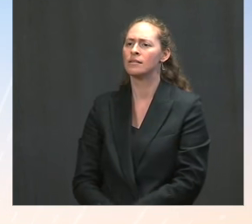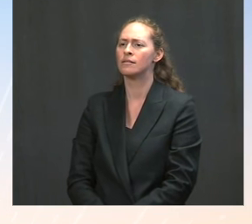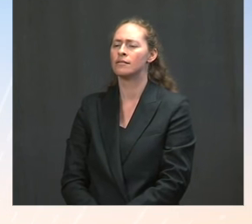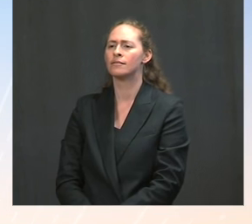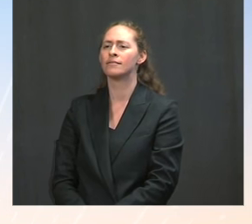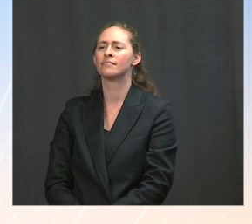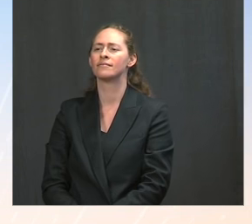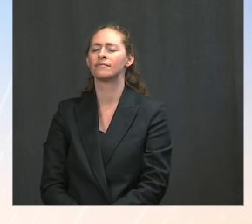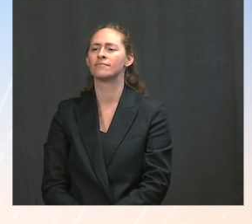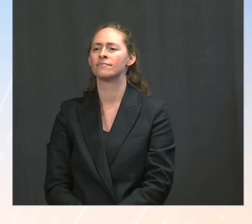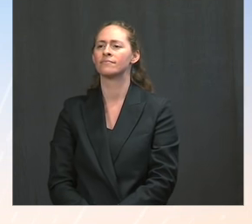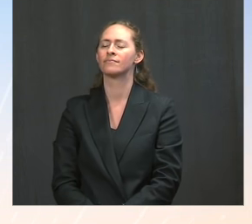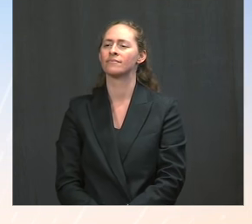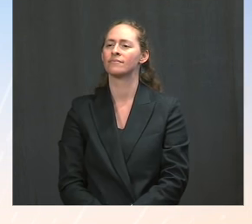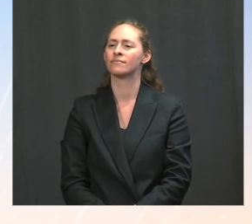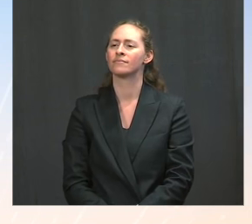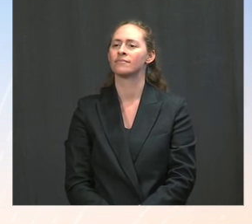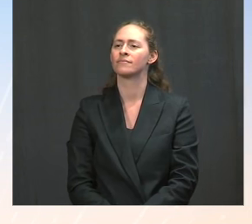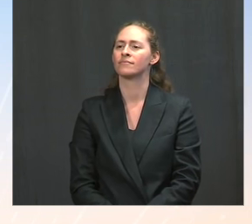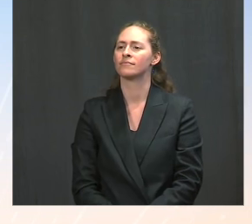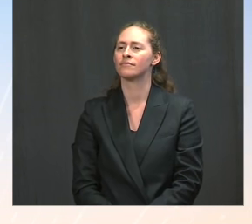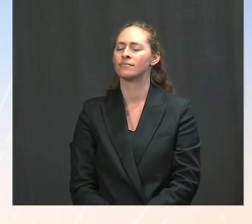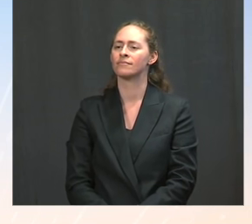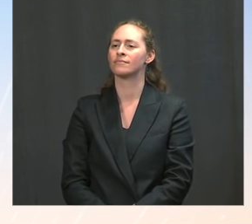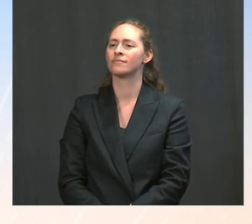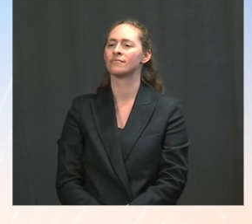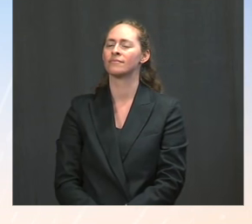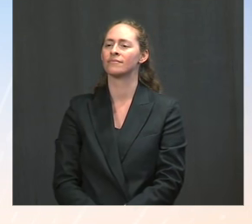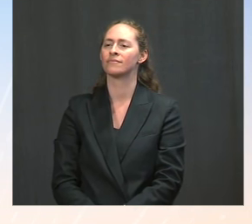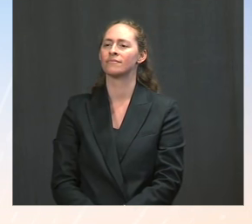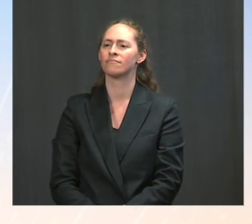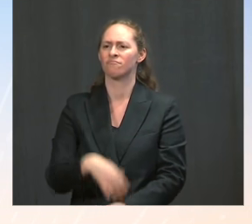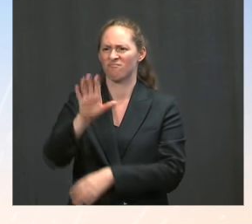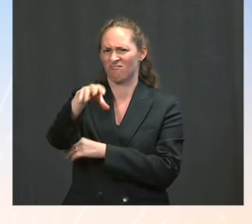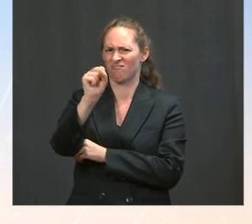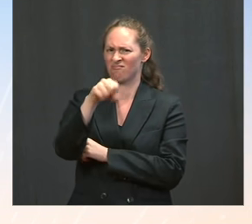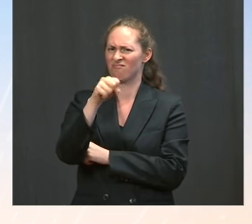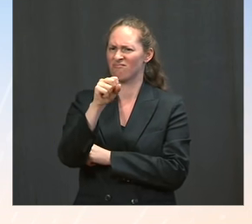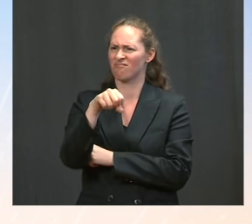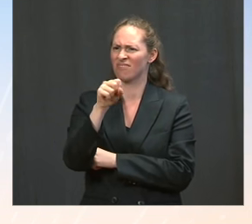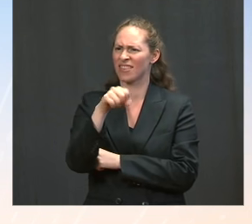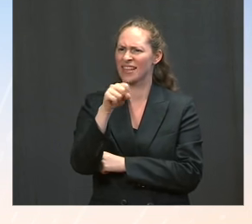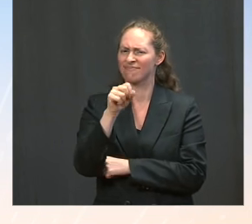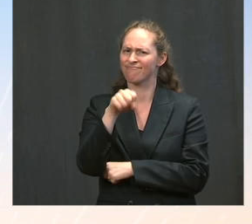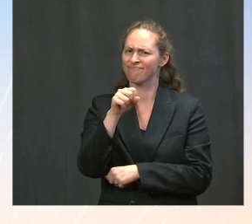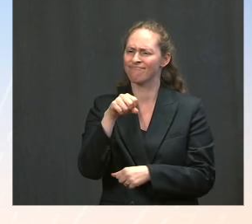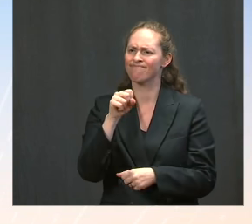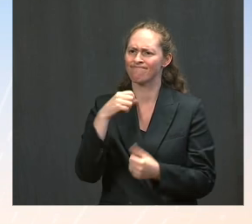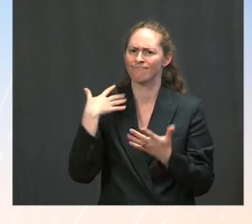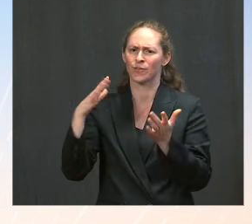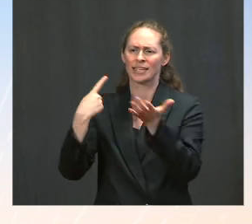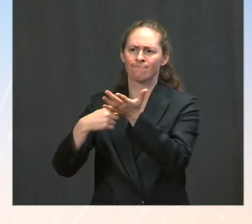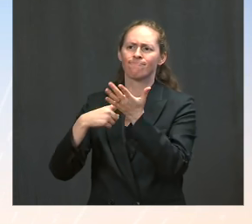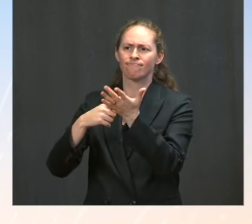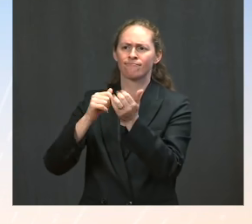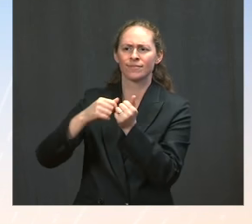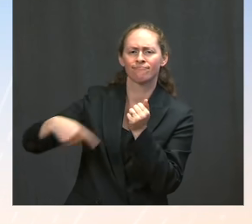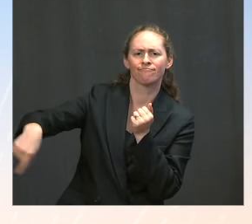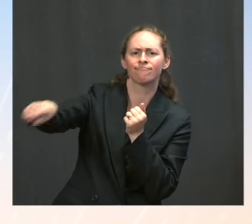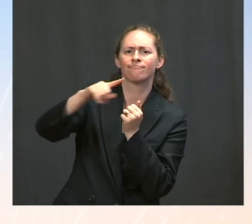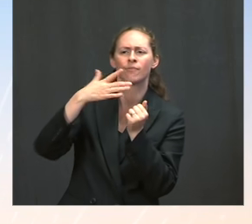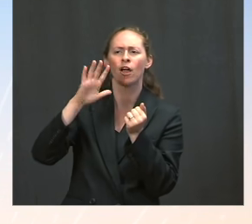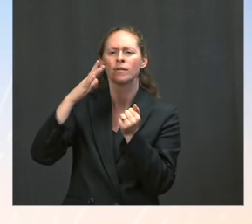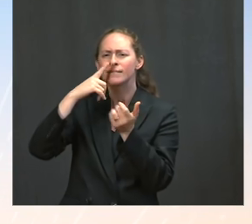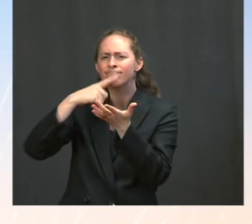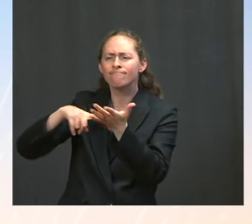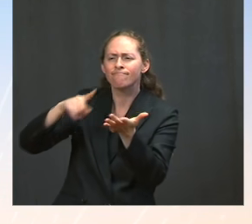There is every business I talk to says that they need to find talent. So I